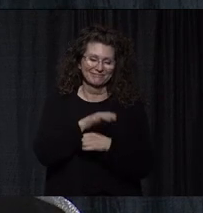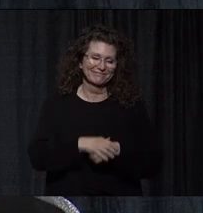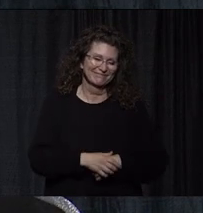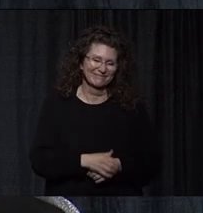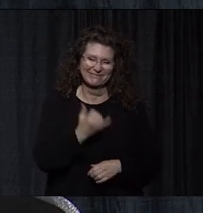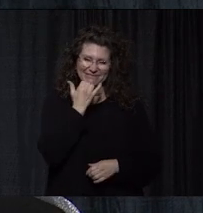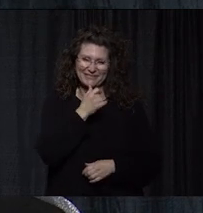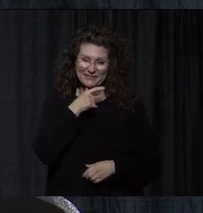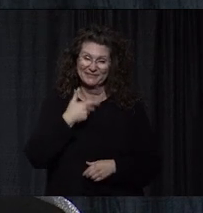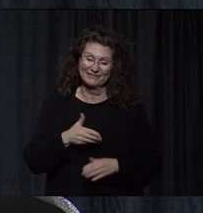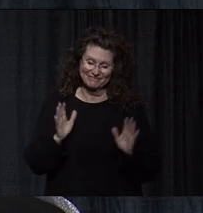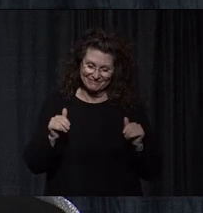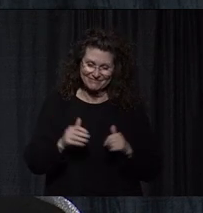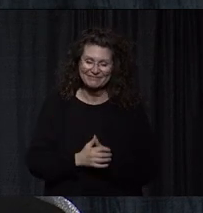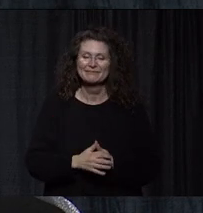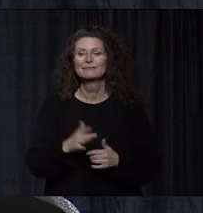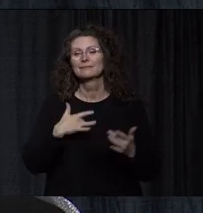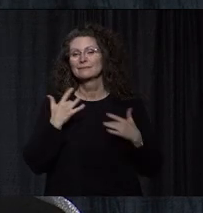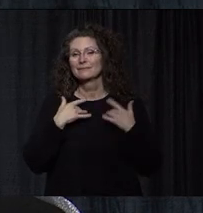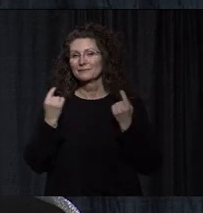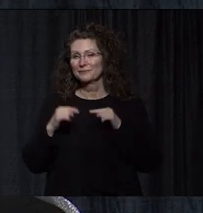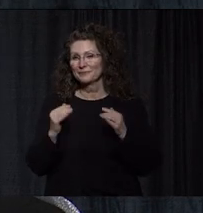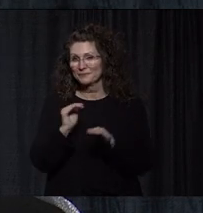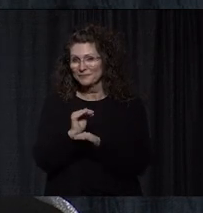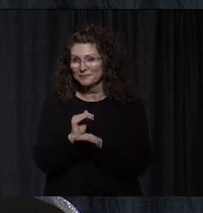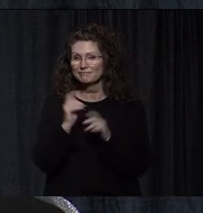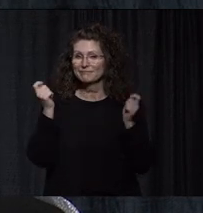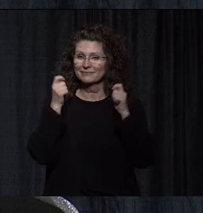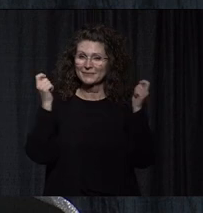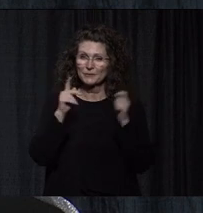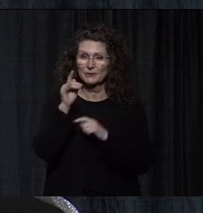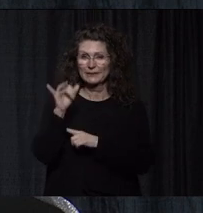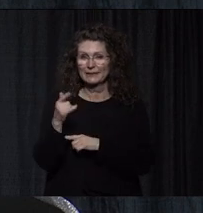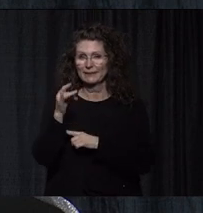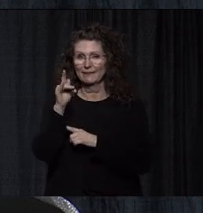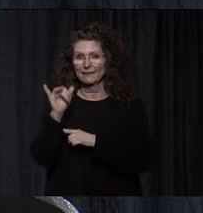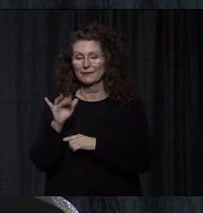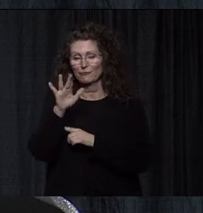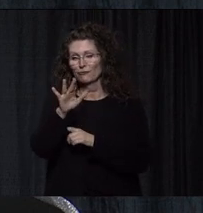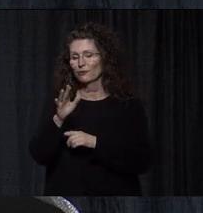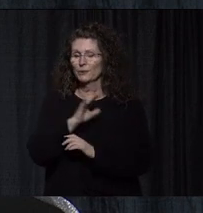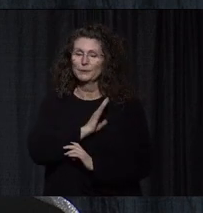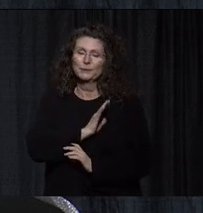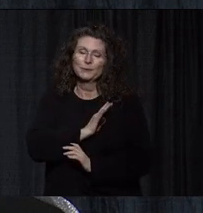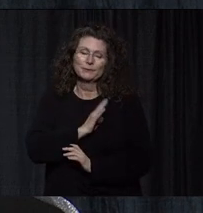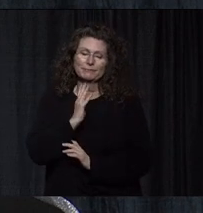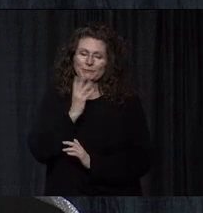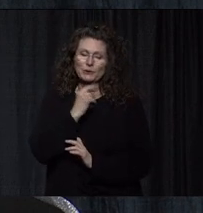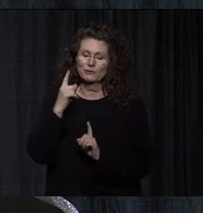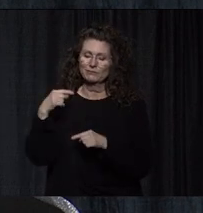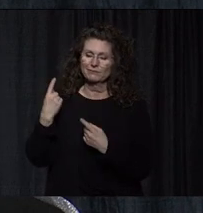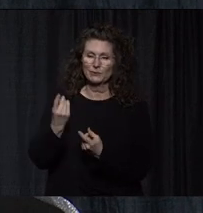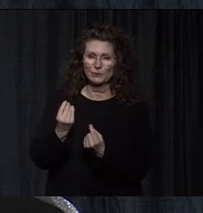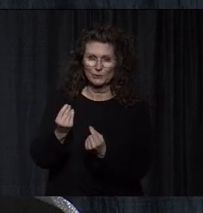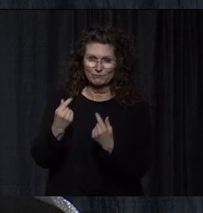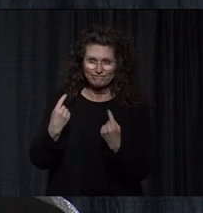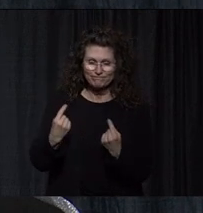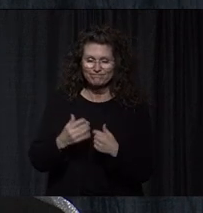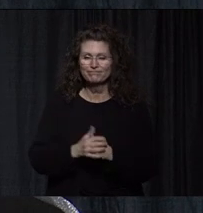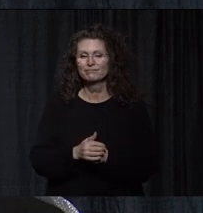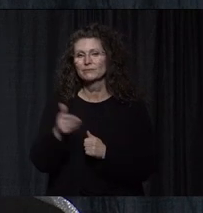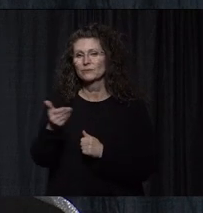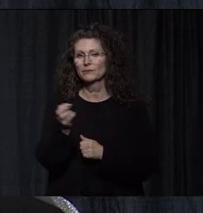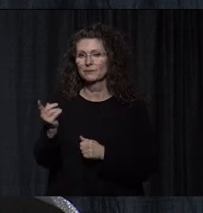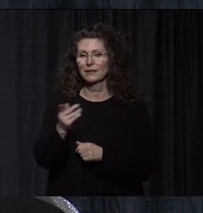am excited to be here tonight to celebrate Kitty Lundy's extraordinary legacy. I'm also excited to welcome back